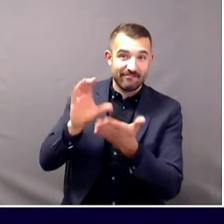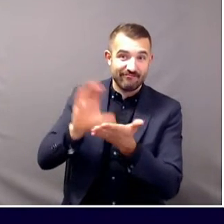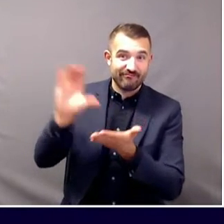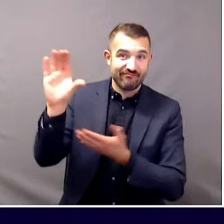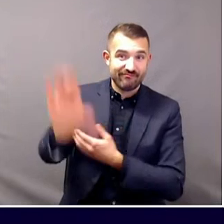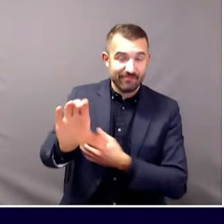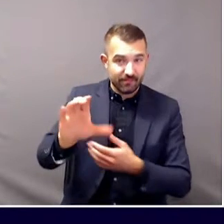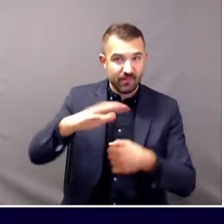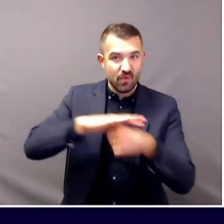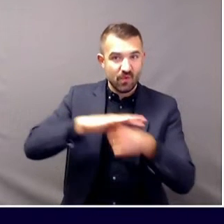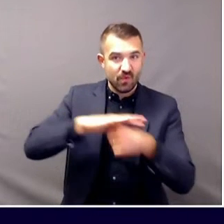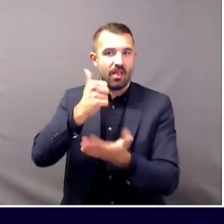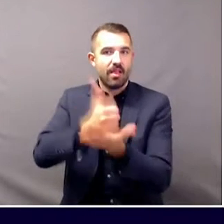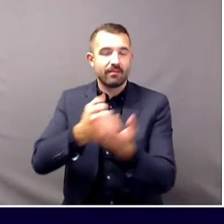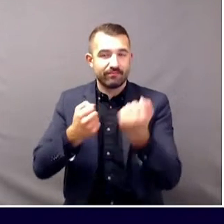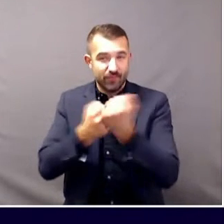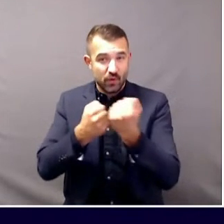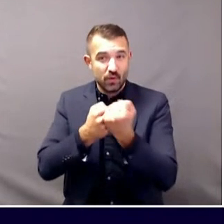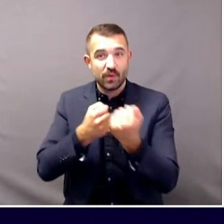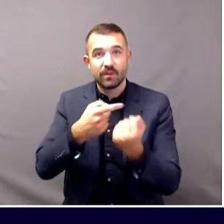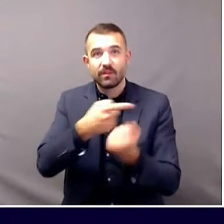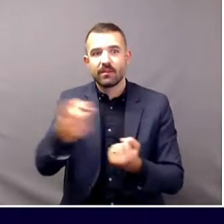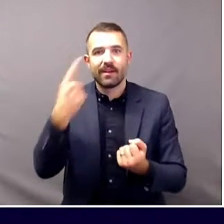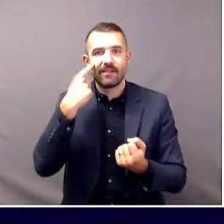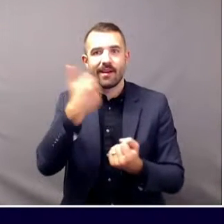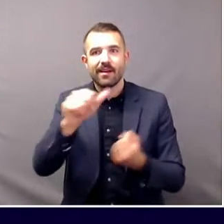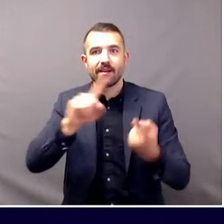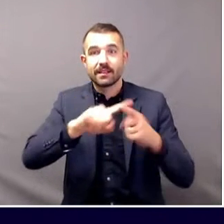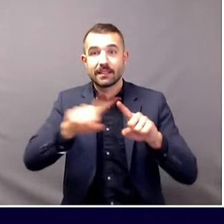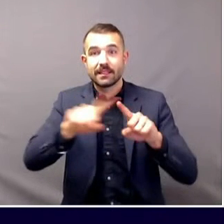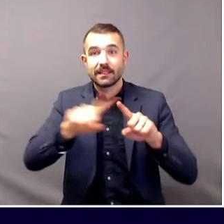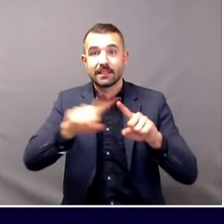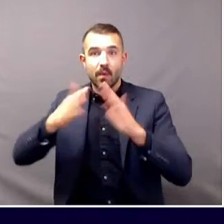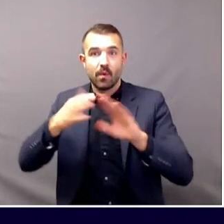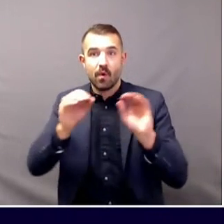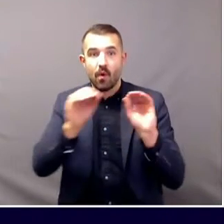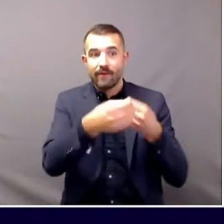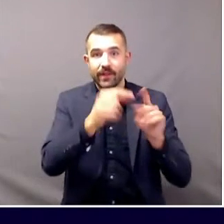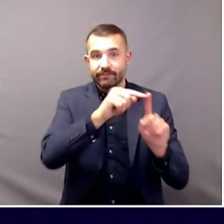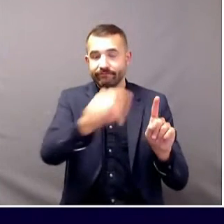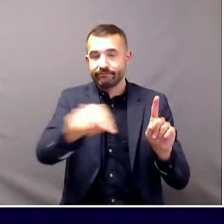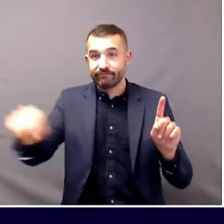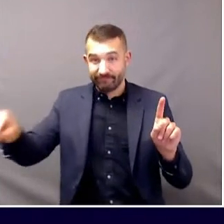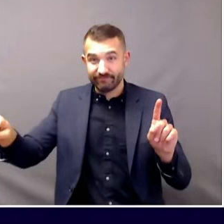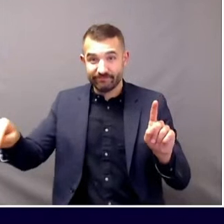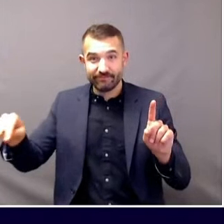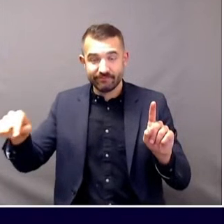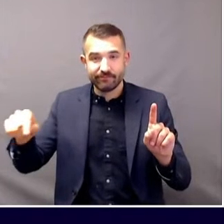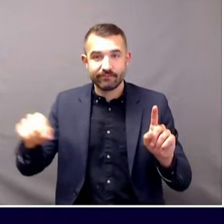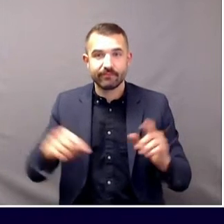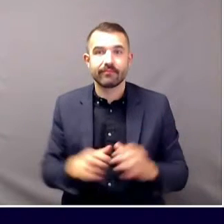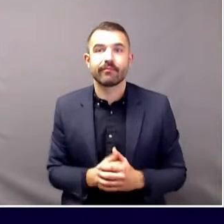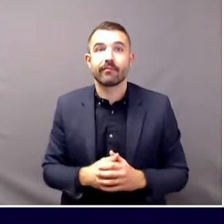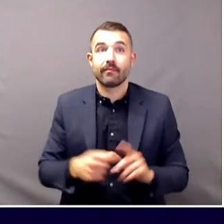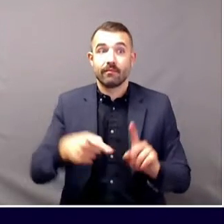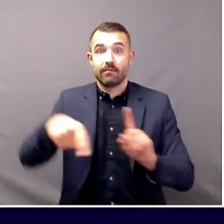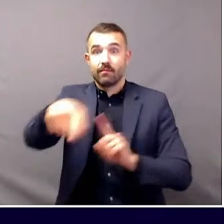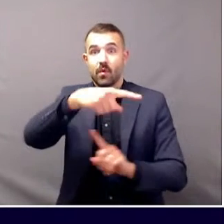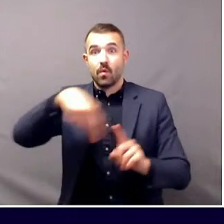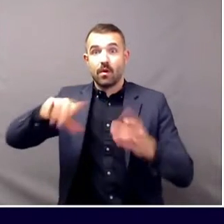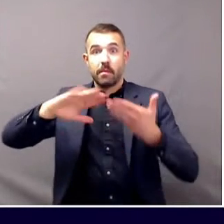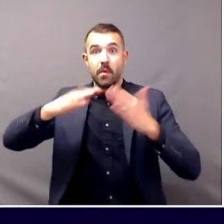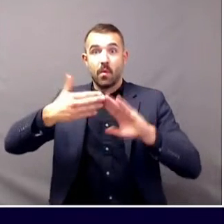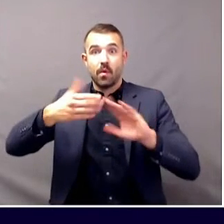for community-based organizations, for those organizations run by, managed by the communities that they serve, with an